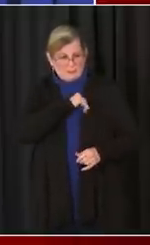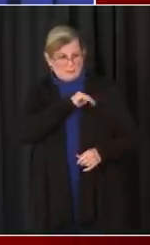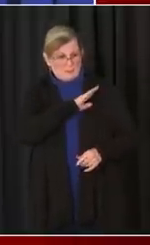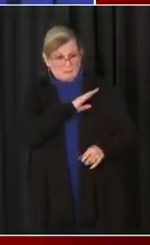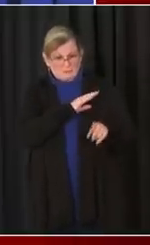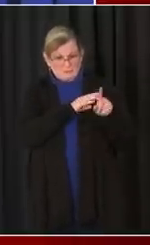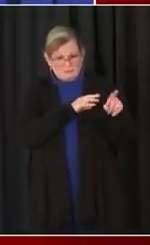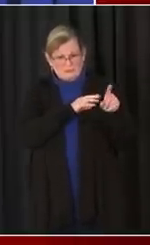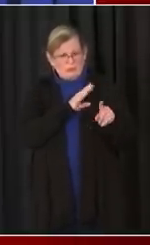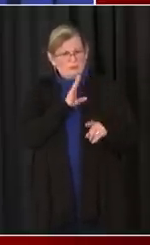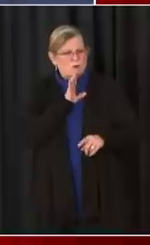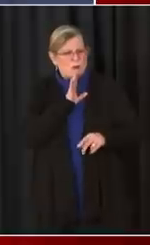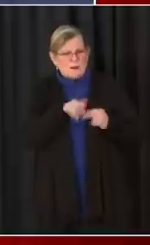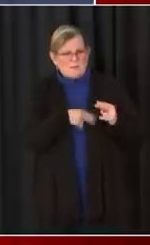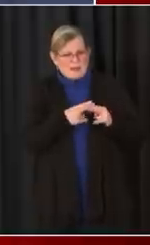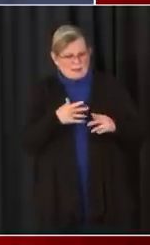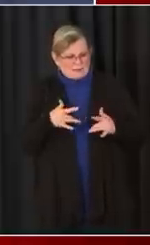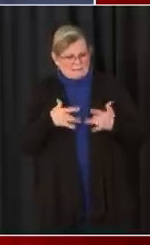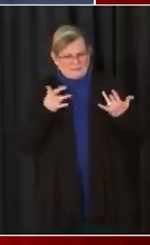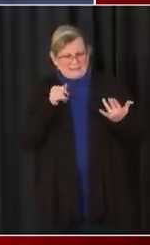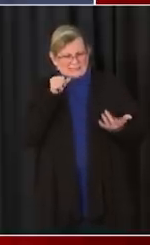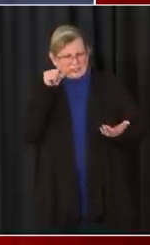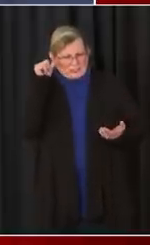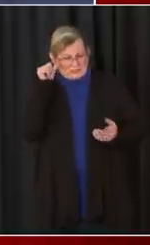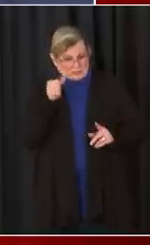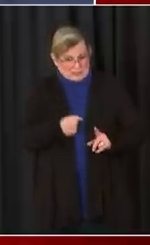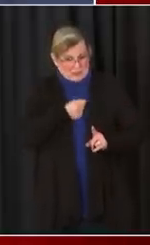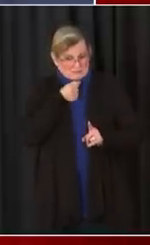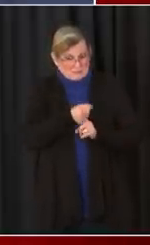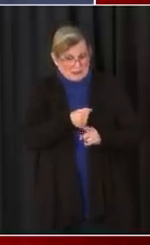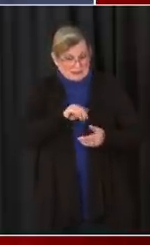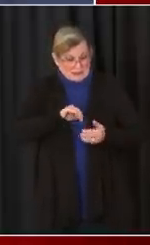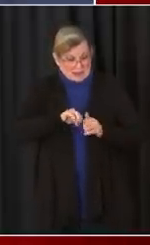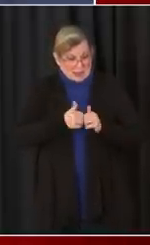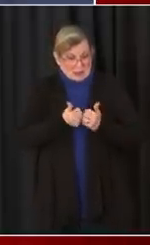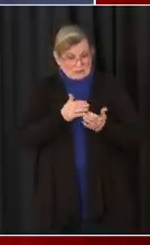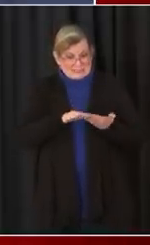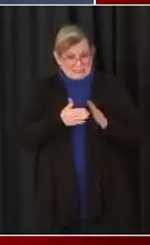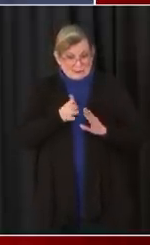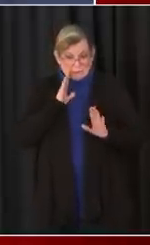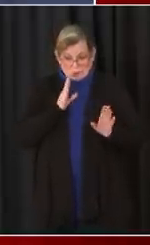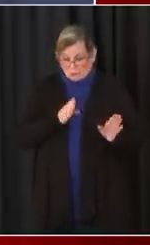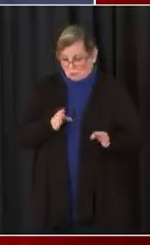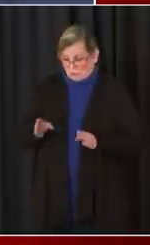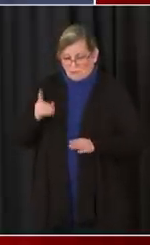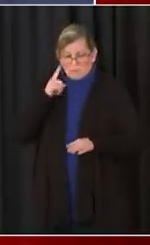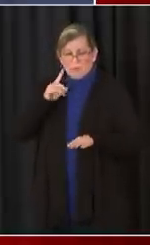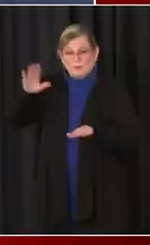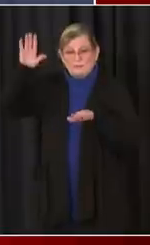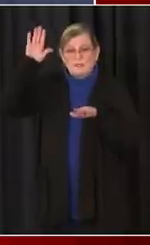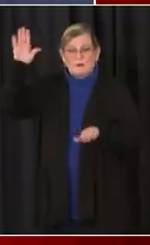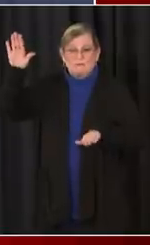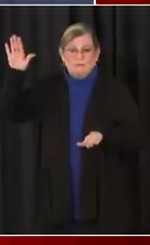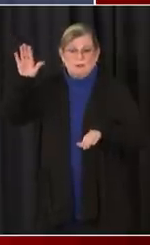talk about how the events of yesterday will impact how the city is preparing for the